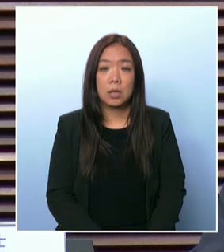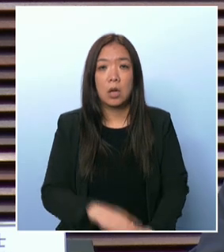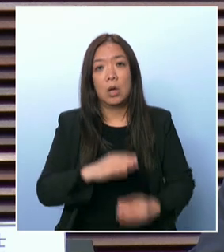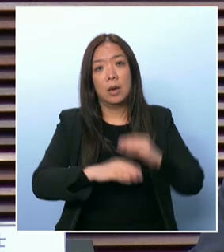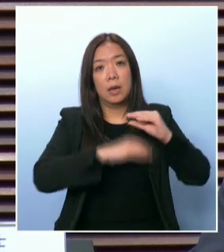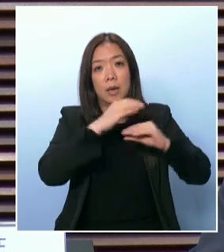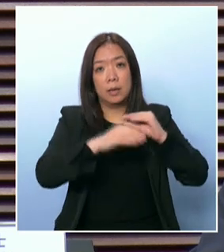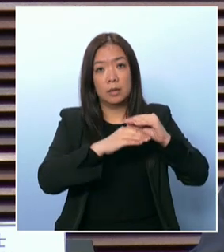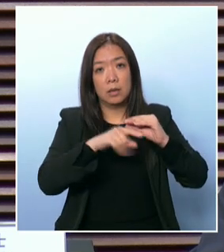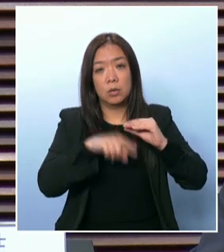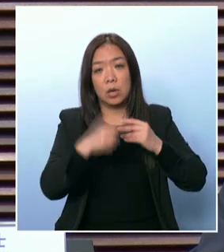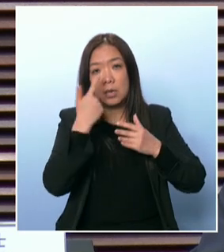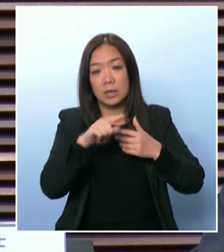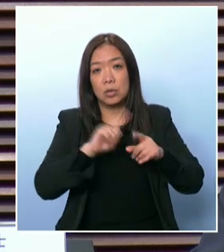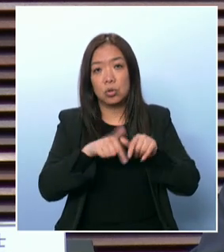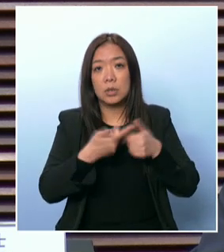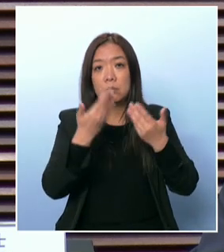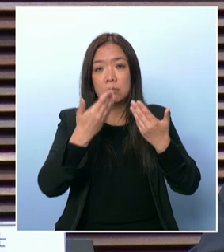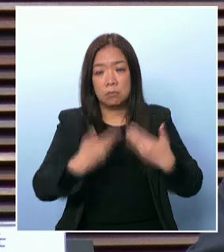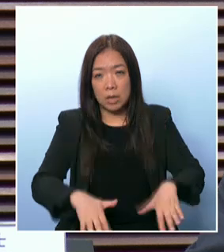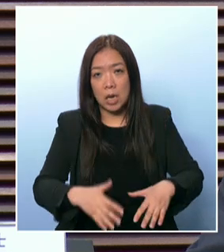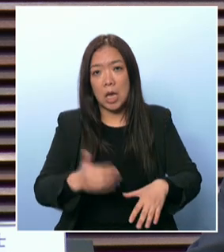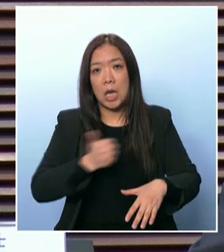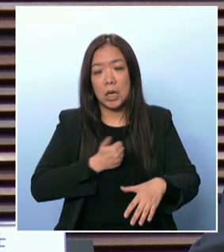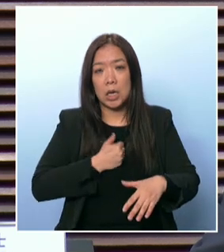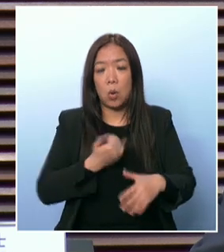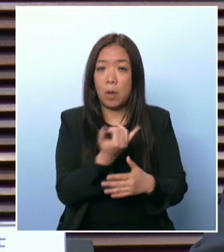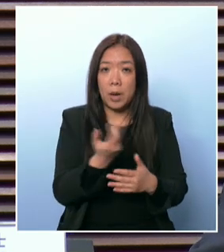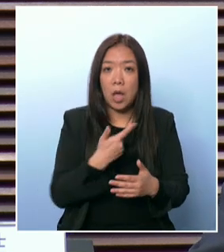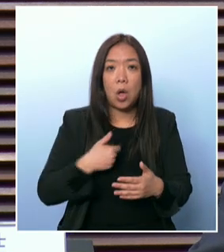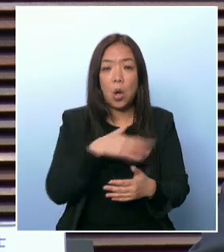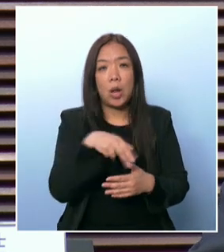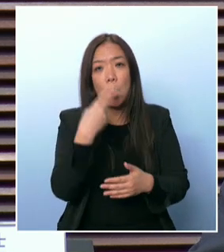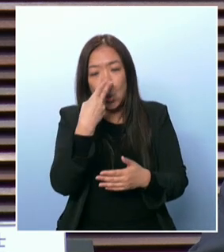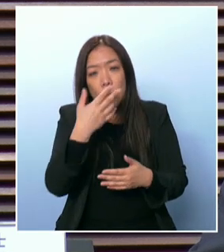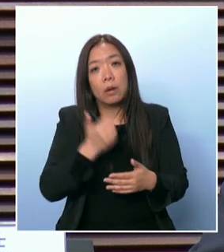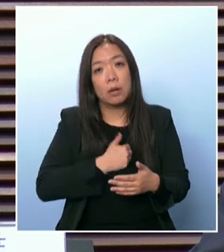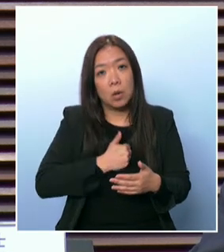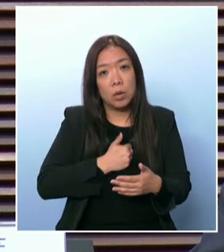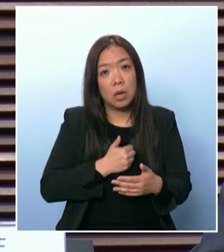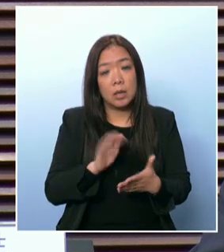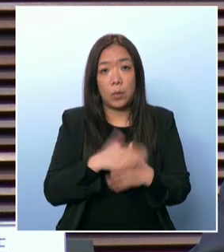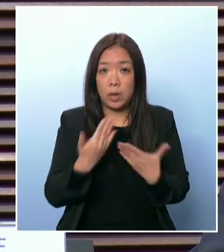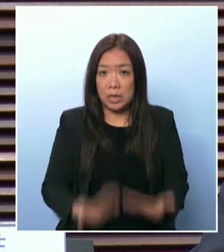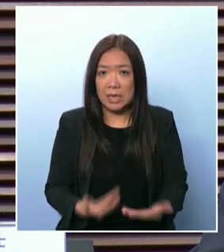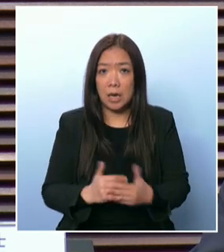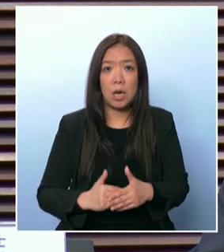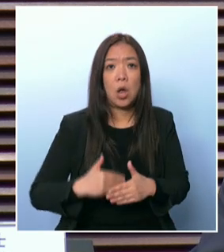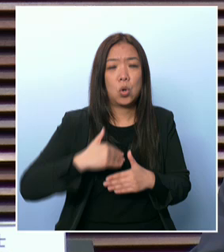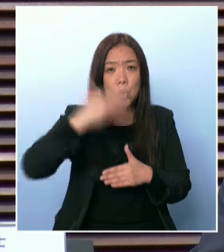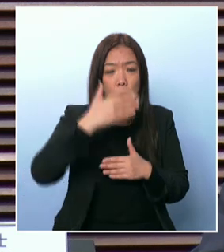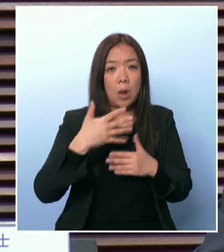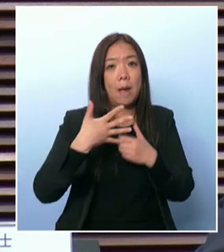Now, Ms. Chan's question was whether the 2 new facilities would be sufficient to meet the future